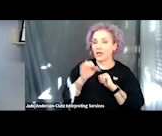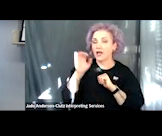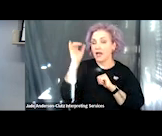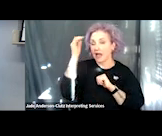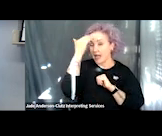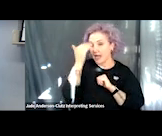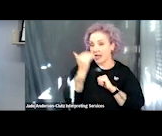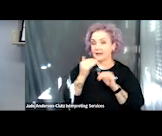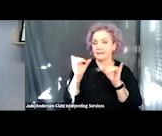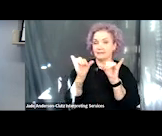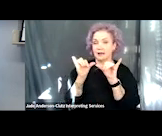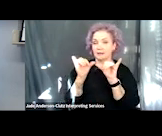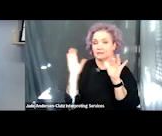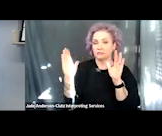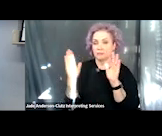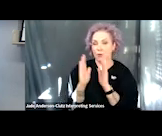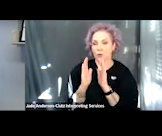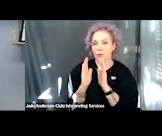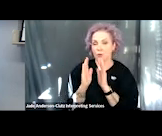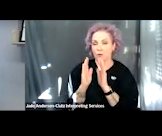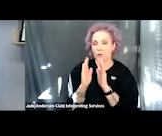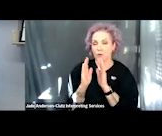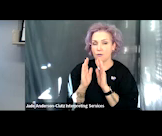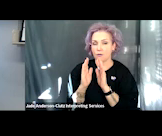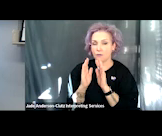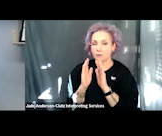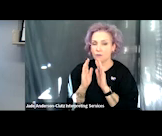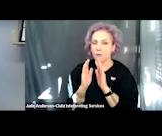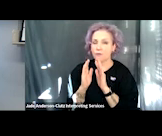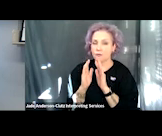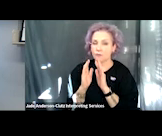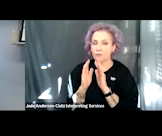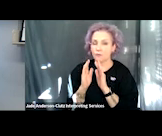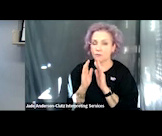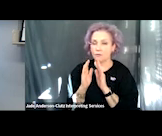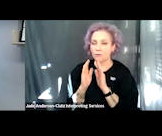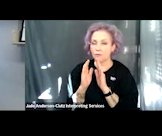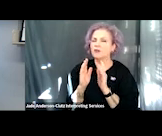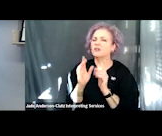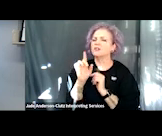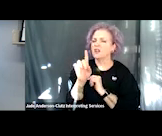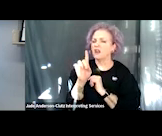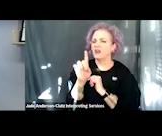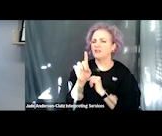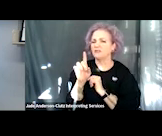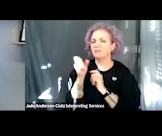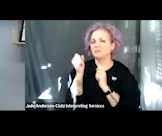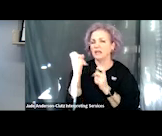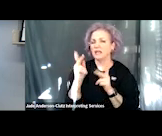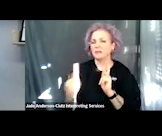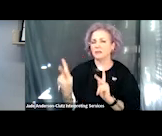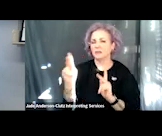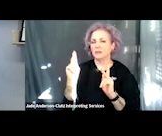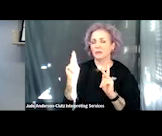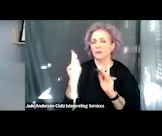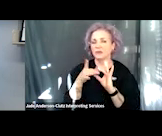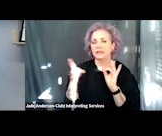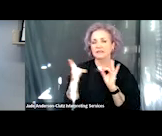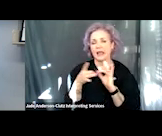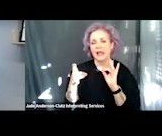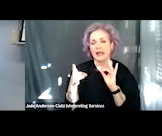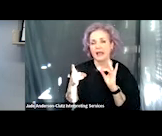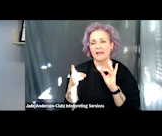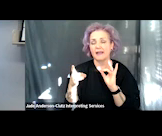other infections. In fact, some papers you might read, they'll say the O in the torch actually refers to other infections. But